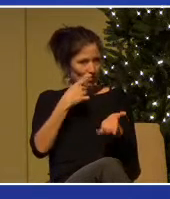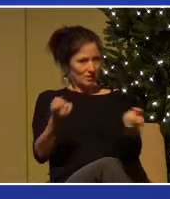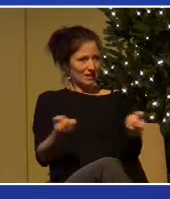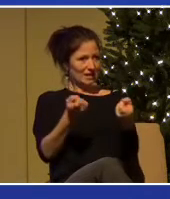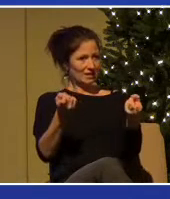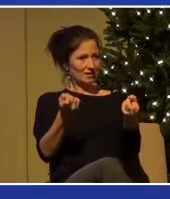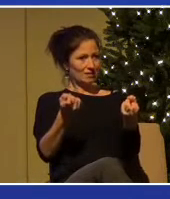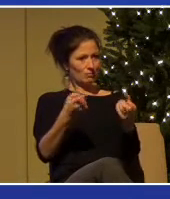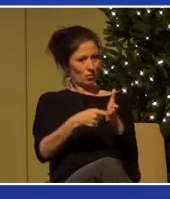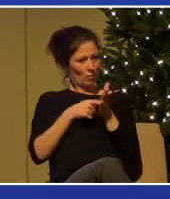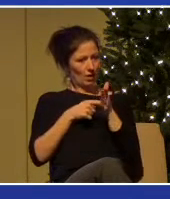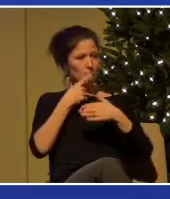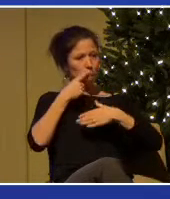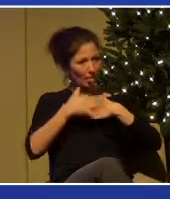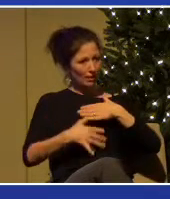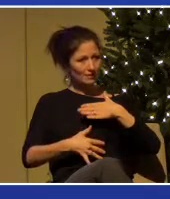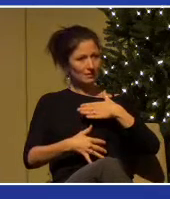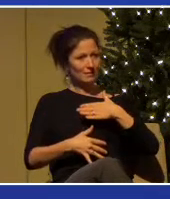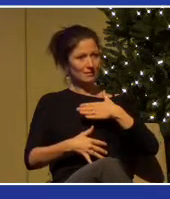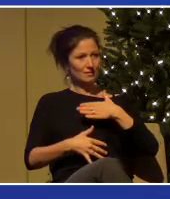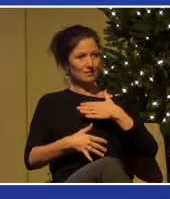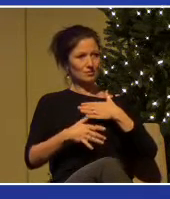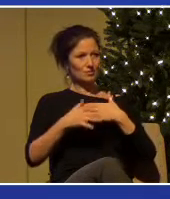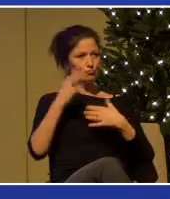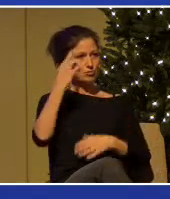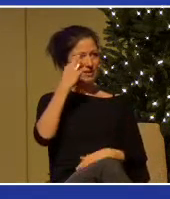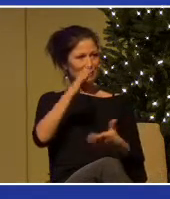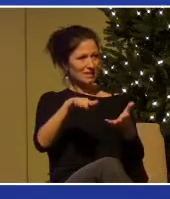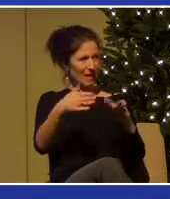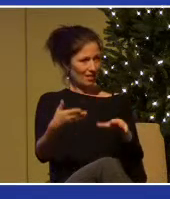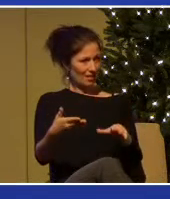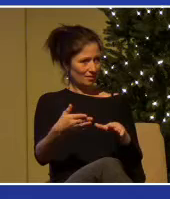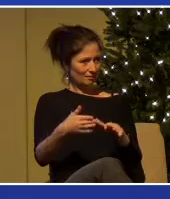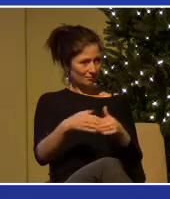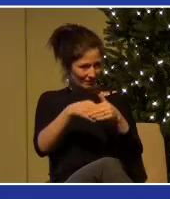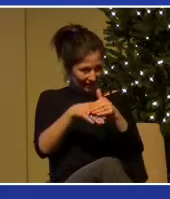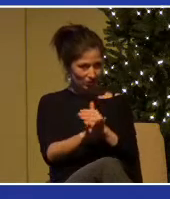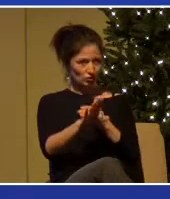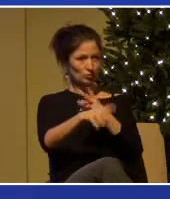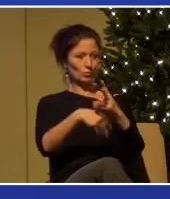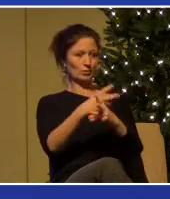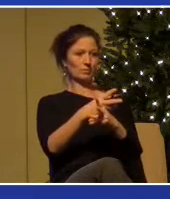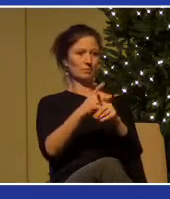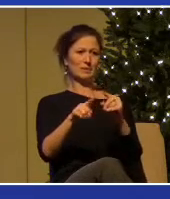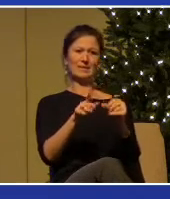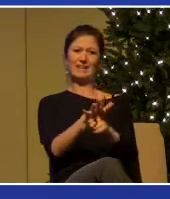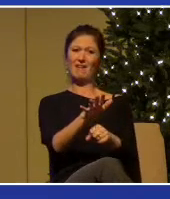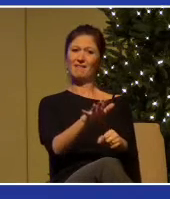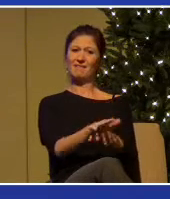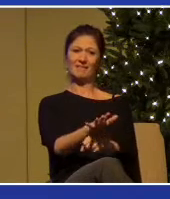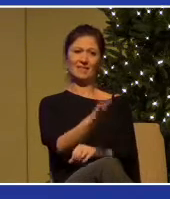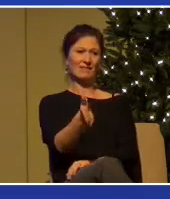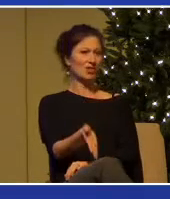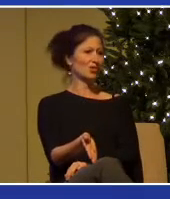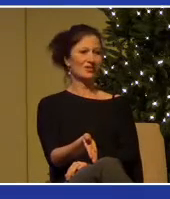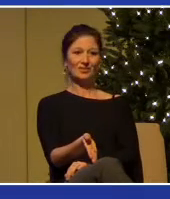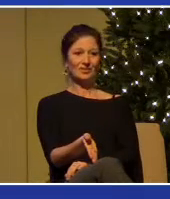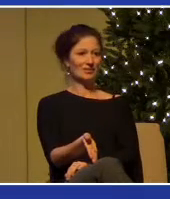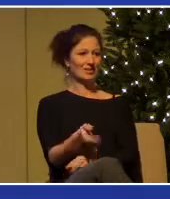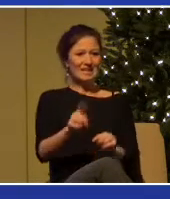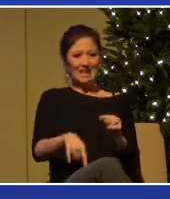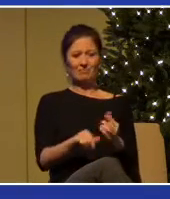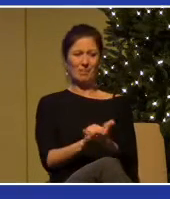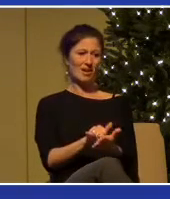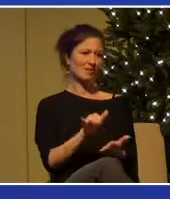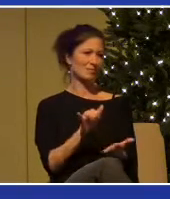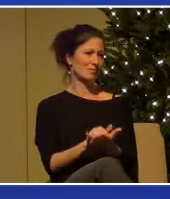pay. That's why death entered into the world. But it's not enough. It's never enough. It can't be enough. It goes on and on,